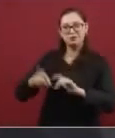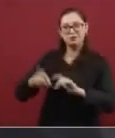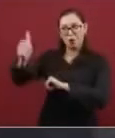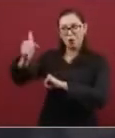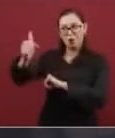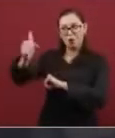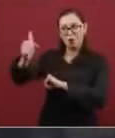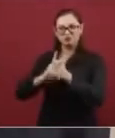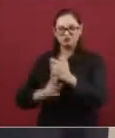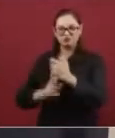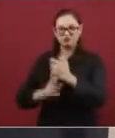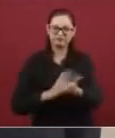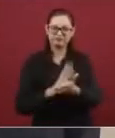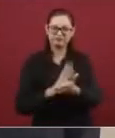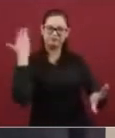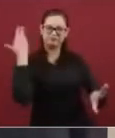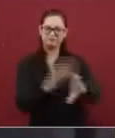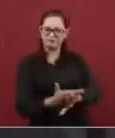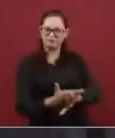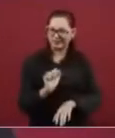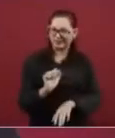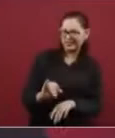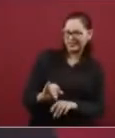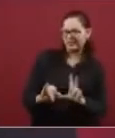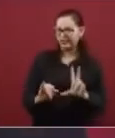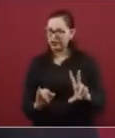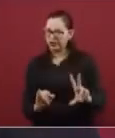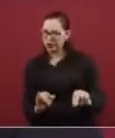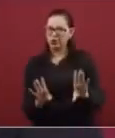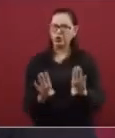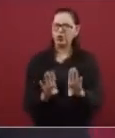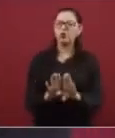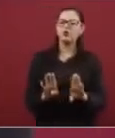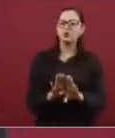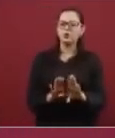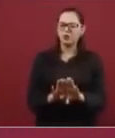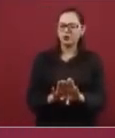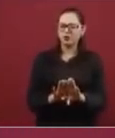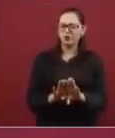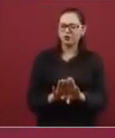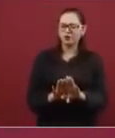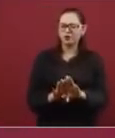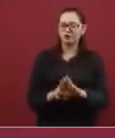What were there any injustices and injuries?